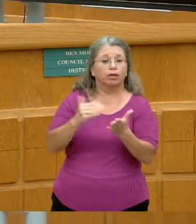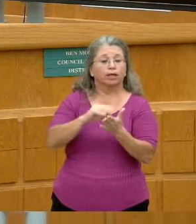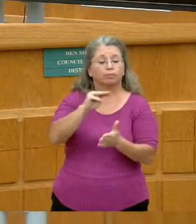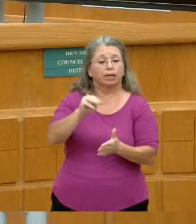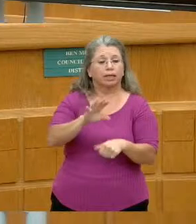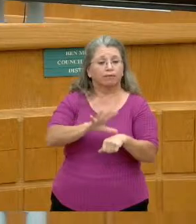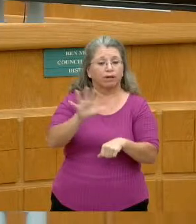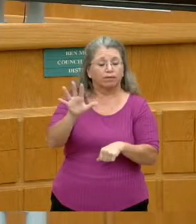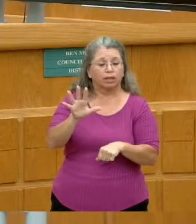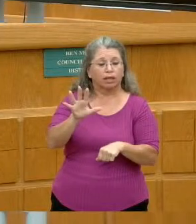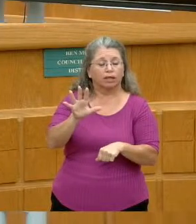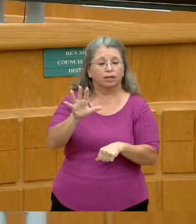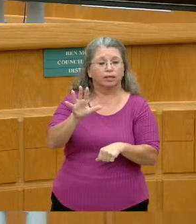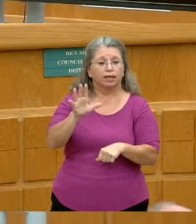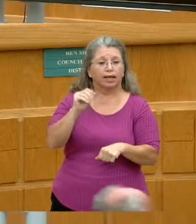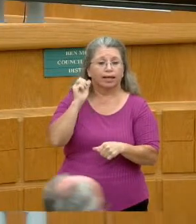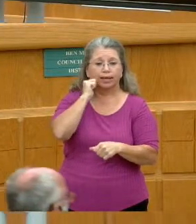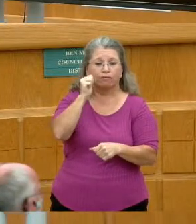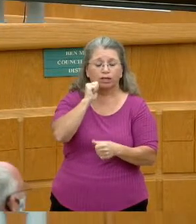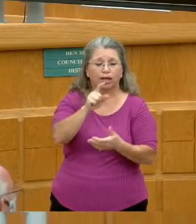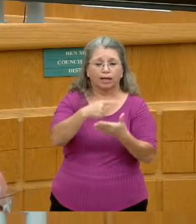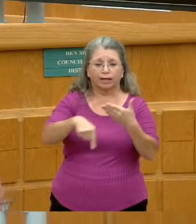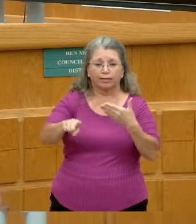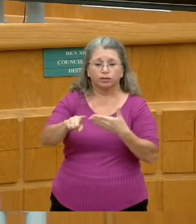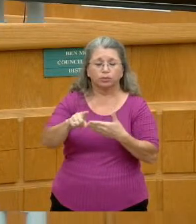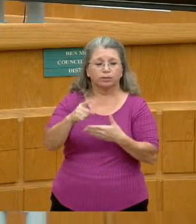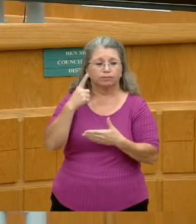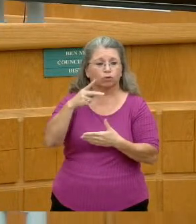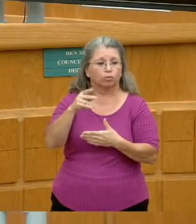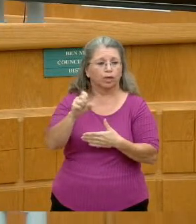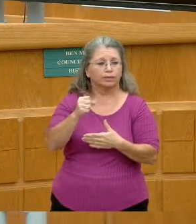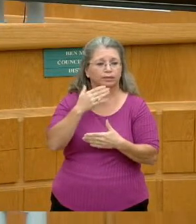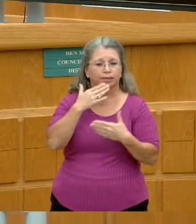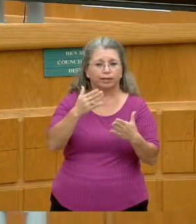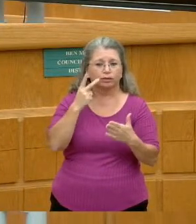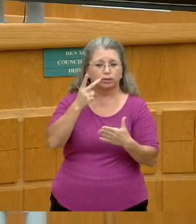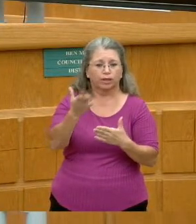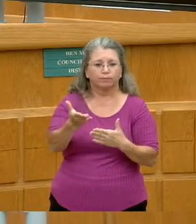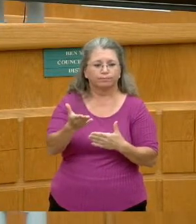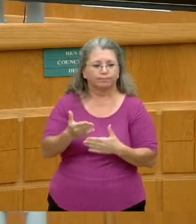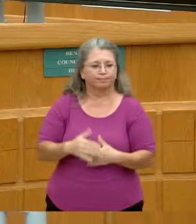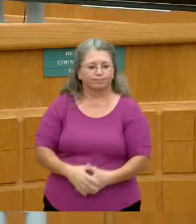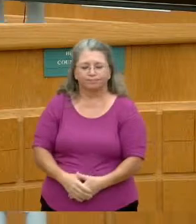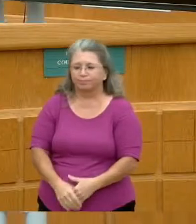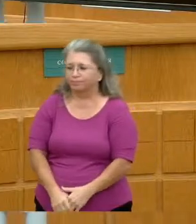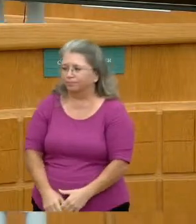o'clock, and we'll be here every day next week for press briefings. So we'll see you all then. Thank you.